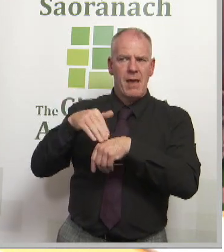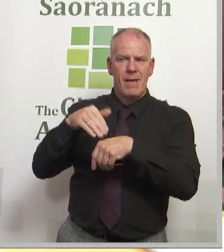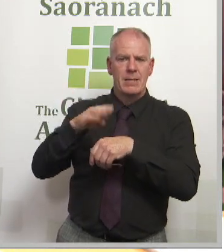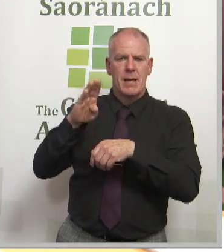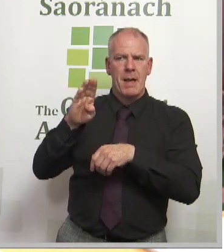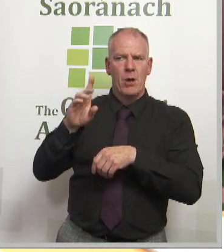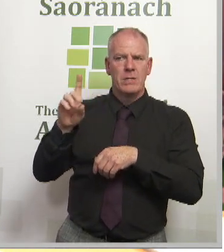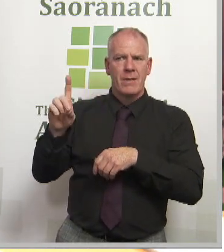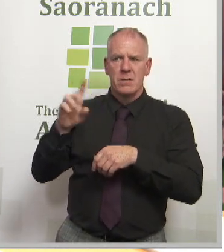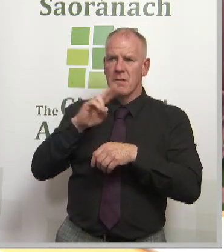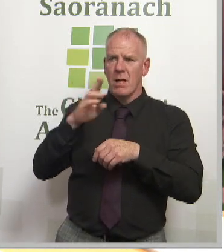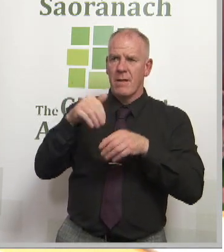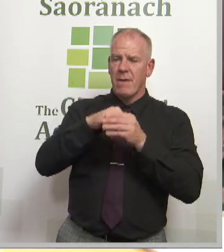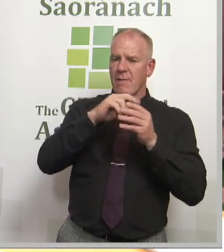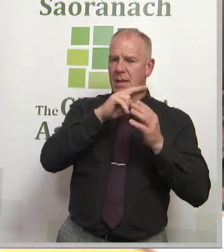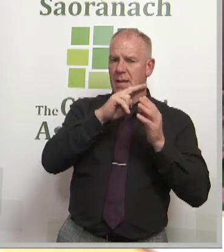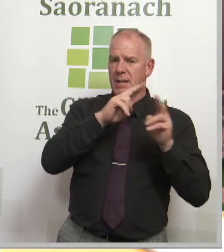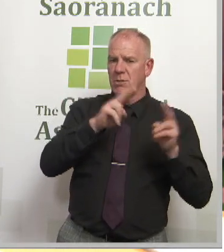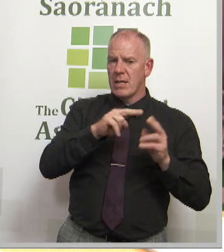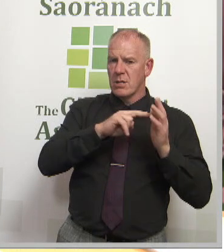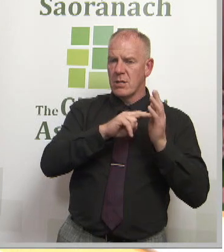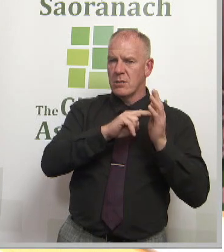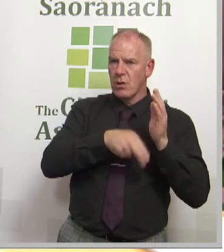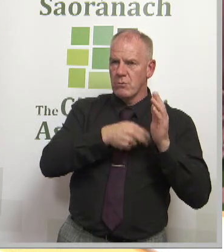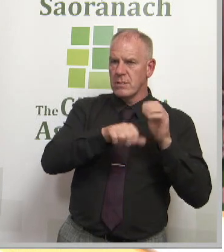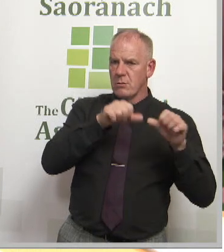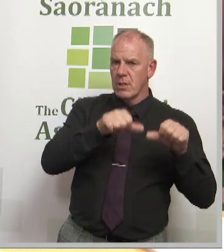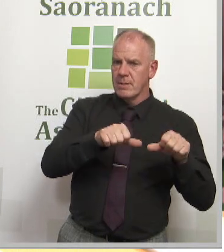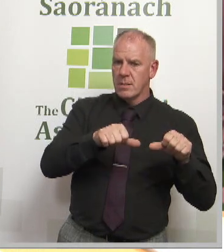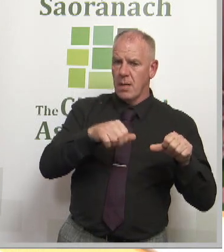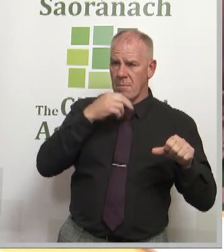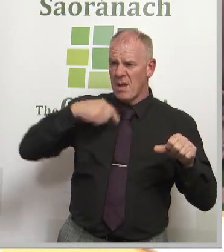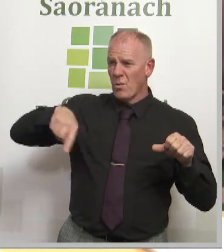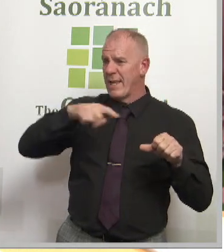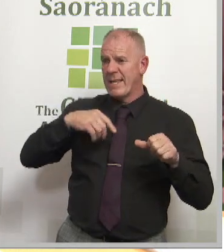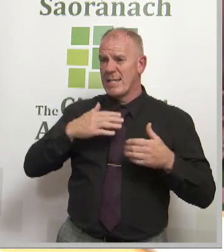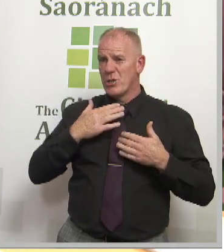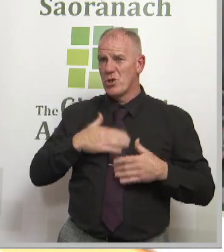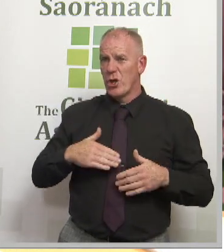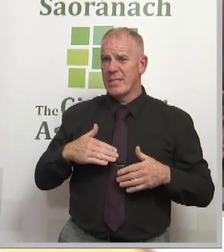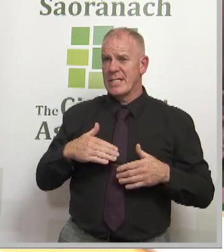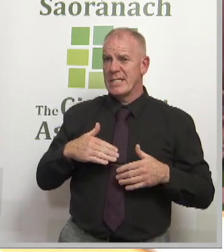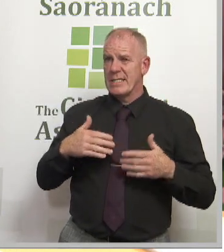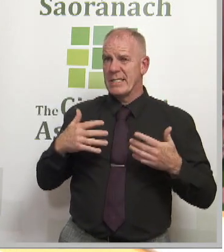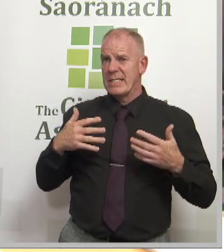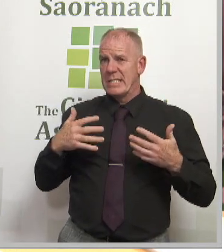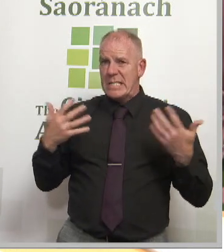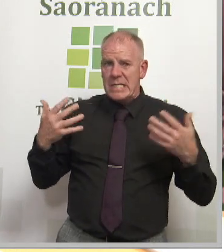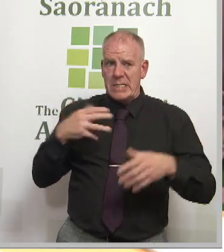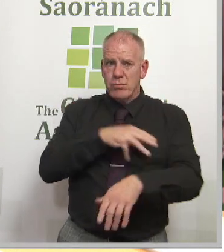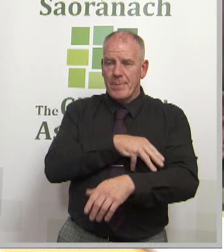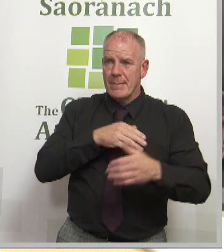aren't signed up to these international agreements, are we, the rest of us, essentially kind of swimming against the current, or